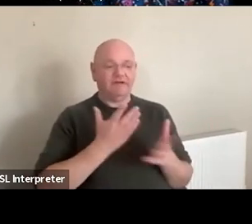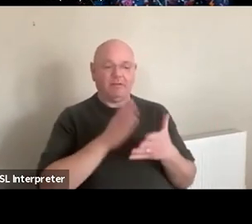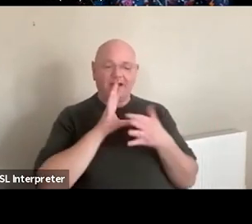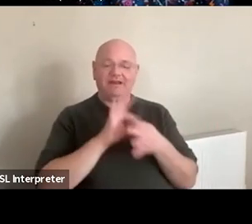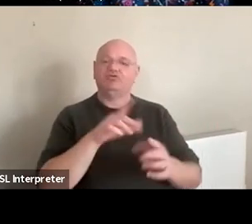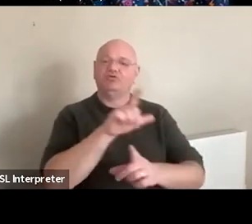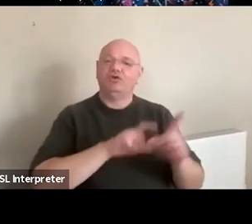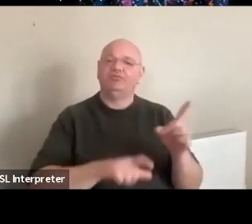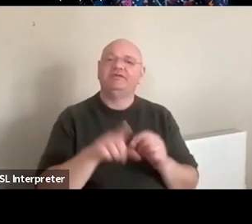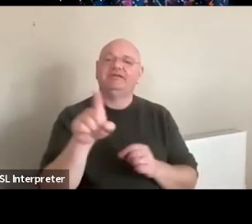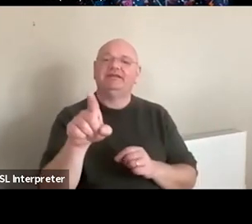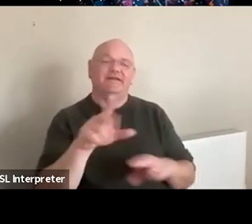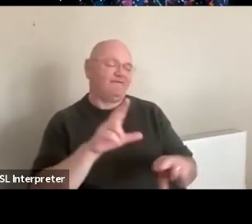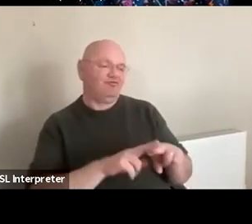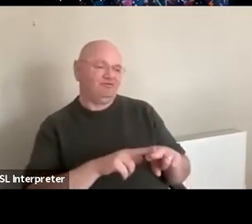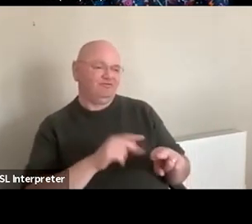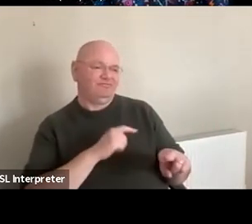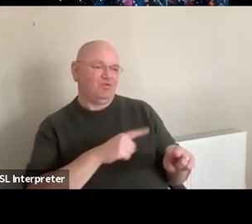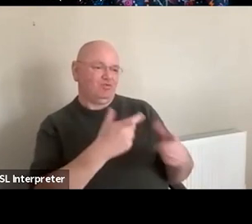Khadija, my sister. Thank you for saying that.